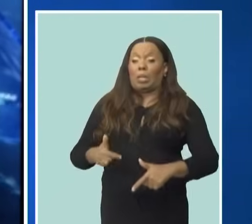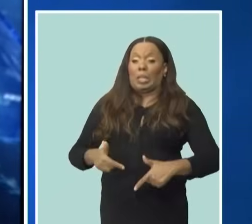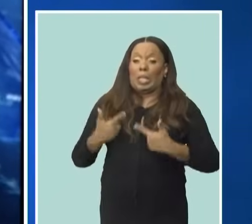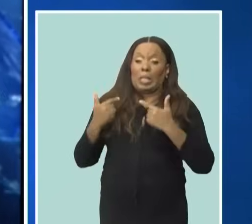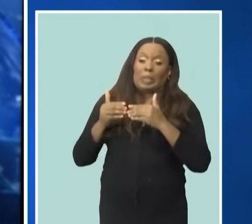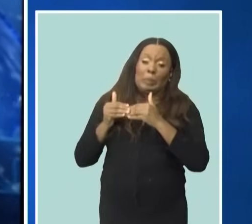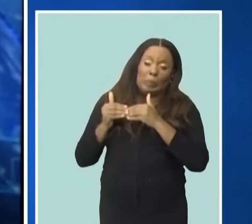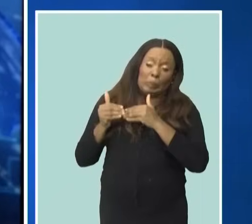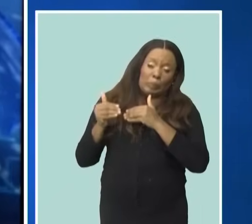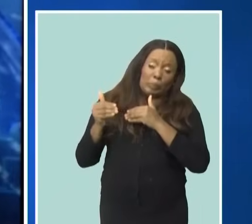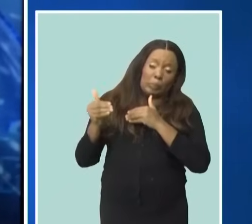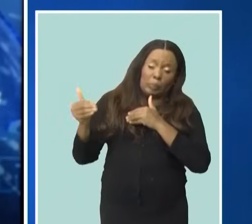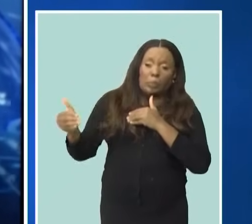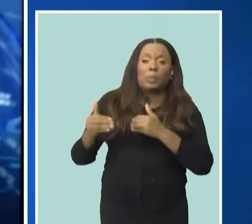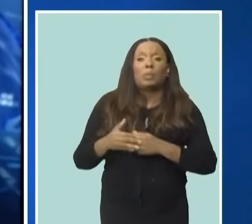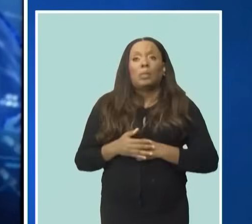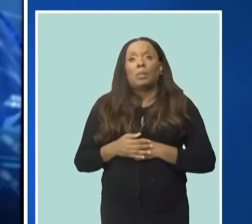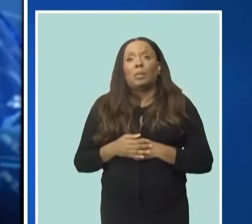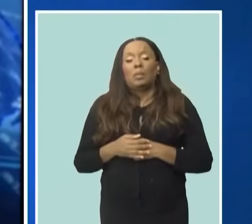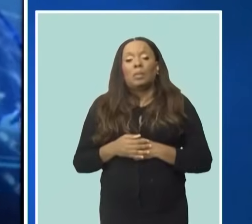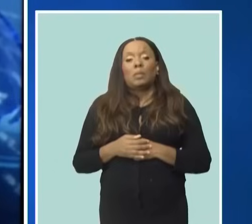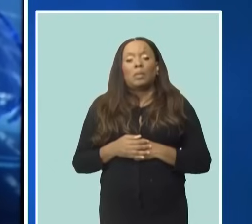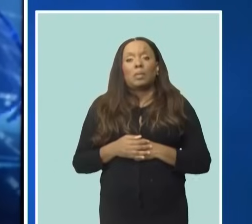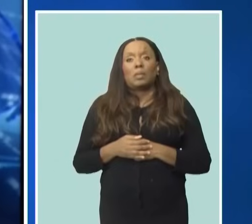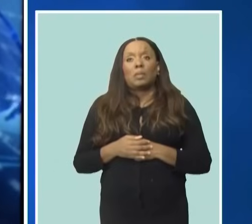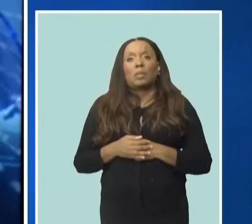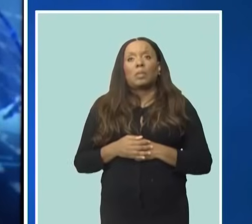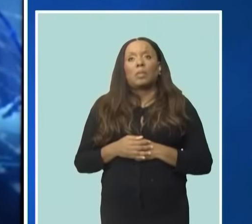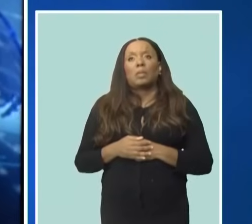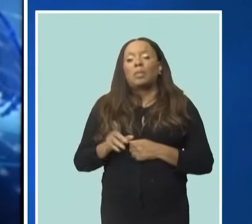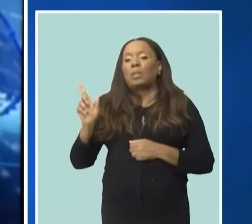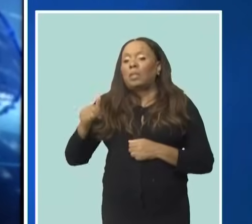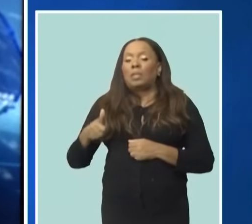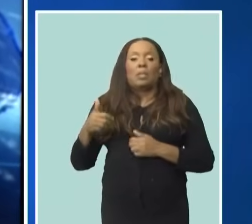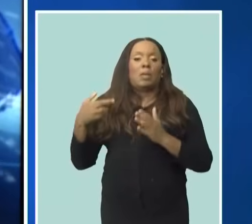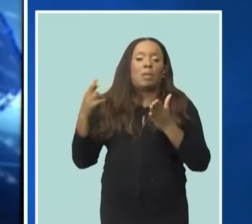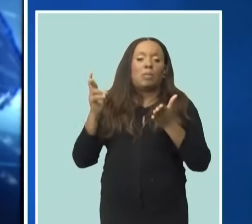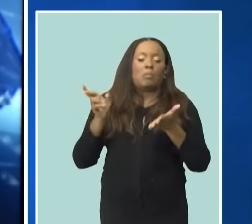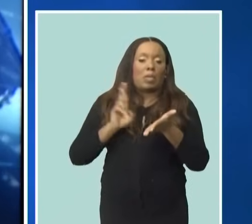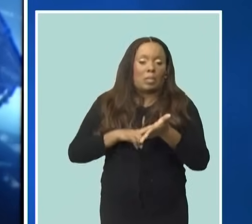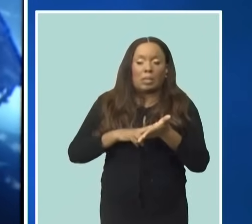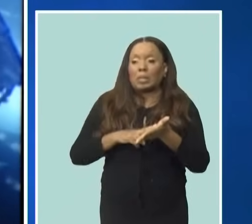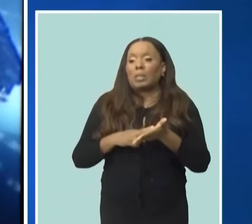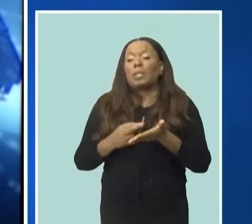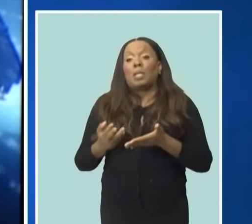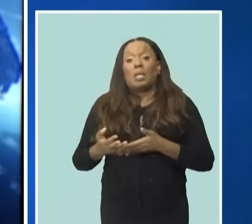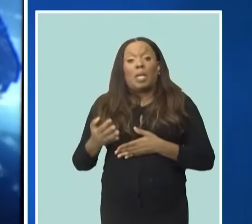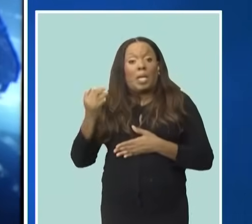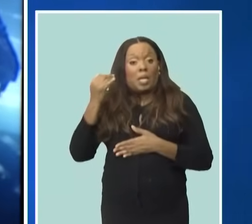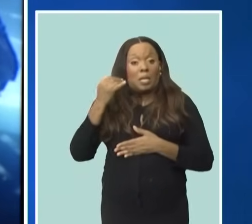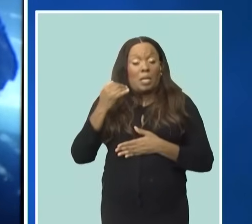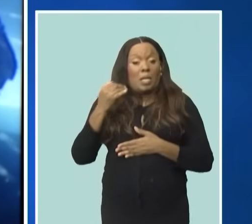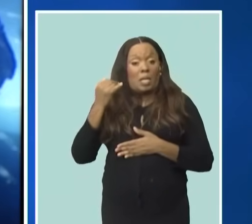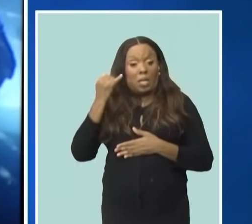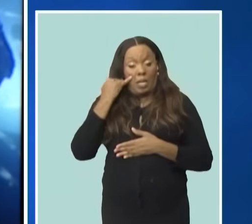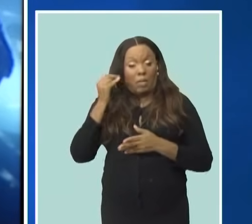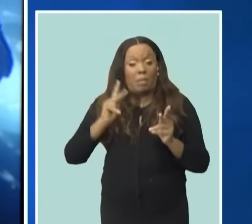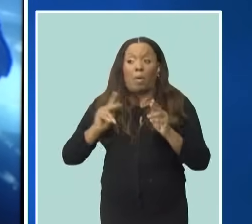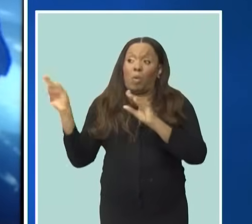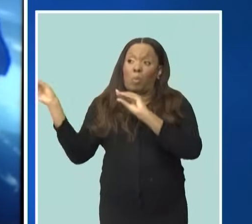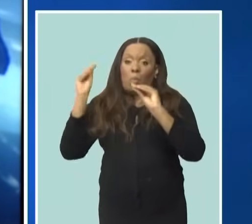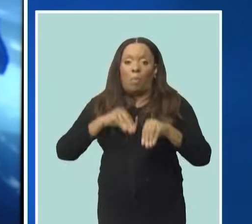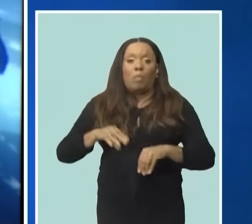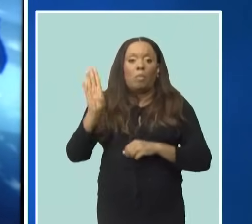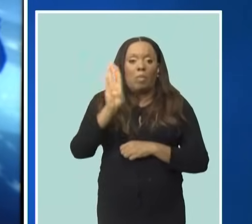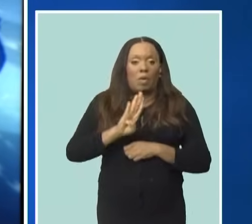period, then you'll be expected to go through a registration process. In Barbados, the incoming national will register at